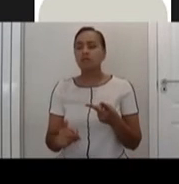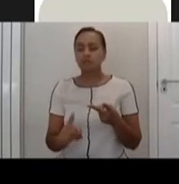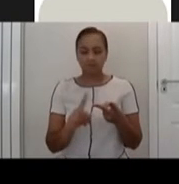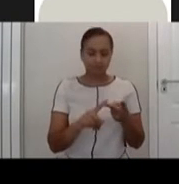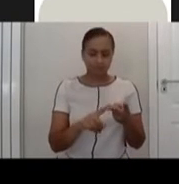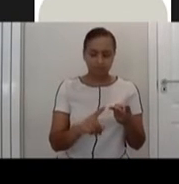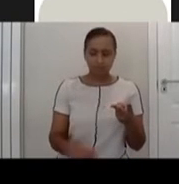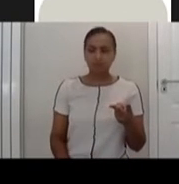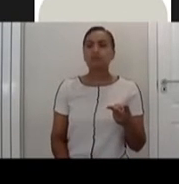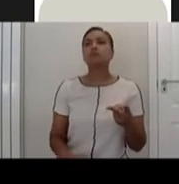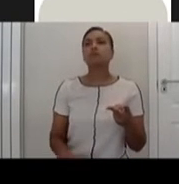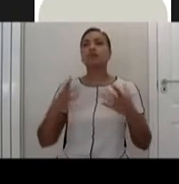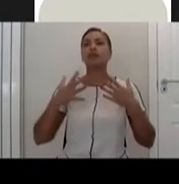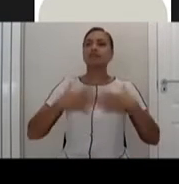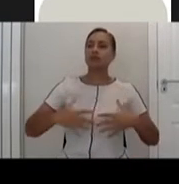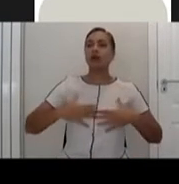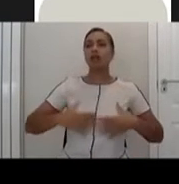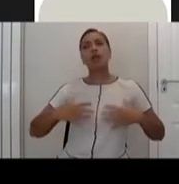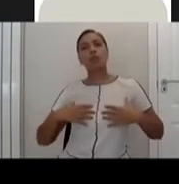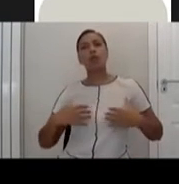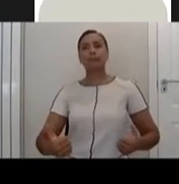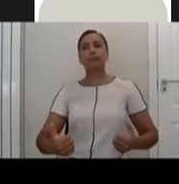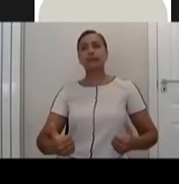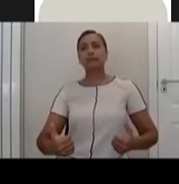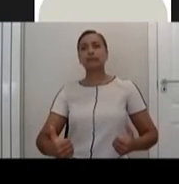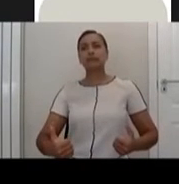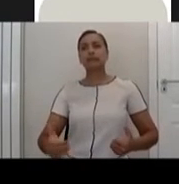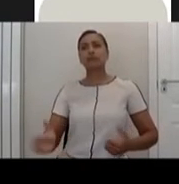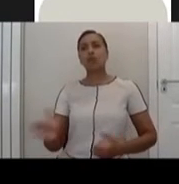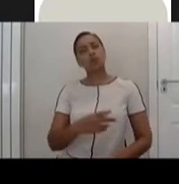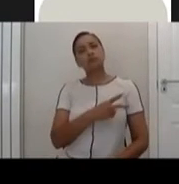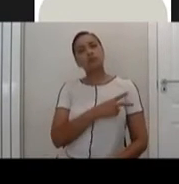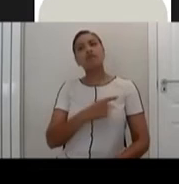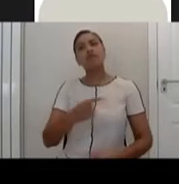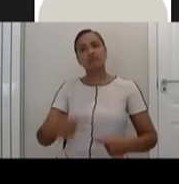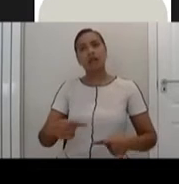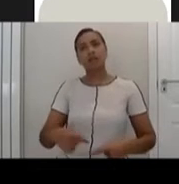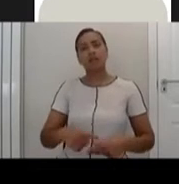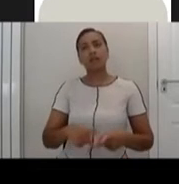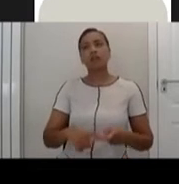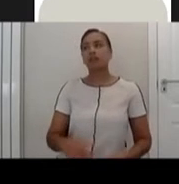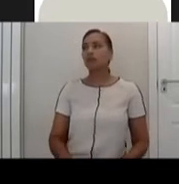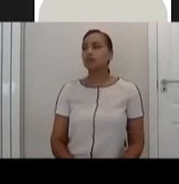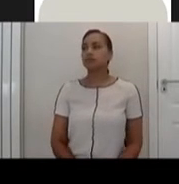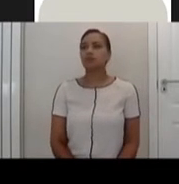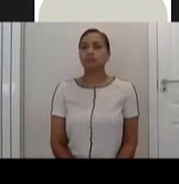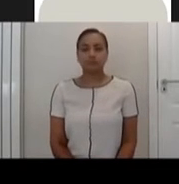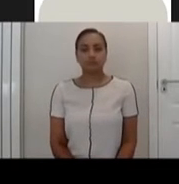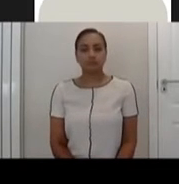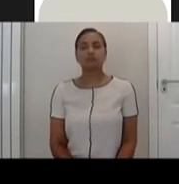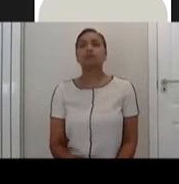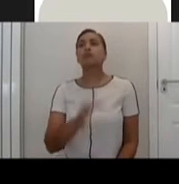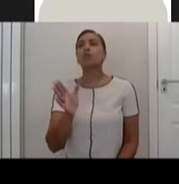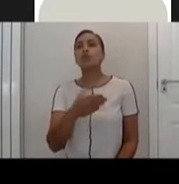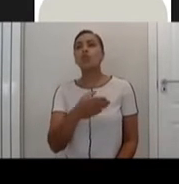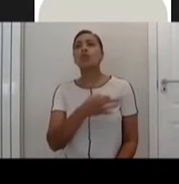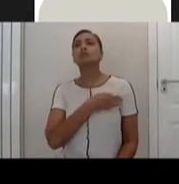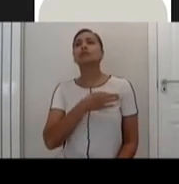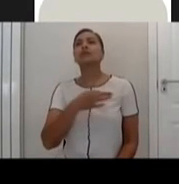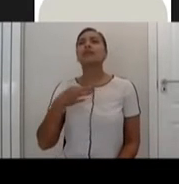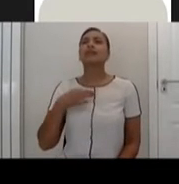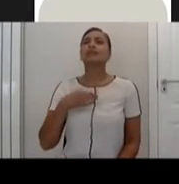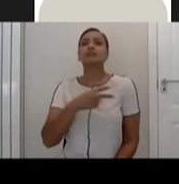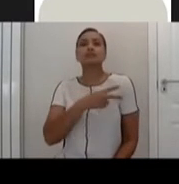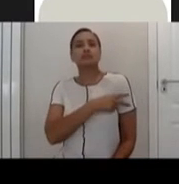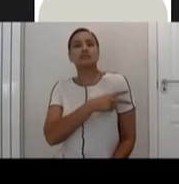of their physical well-being as well. I think it's fair to say that clinical staff often have